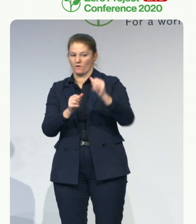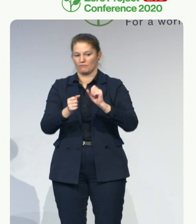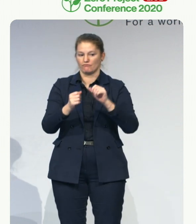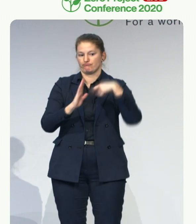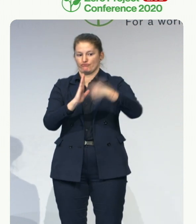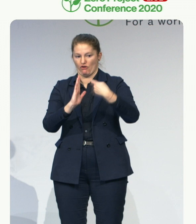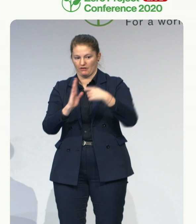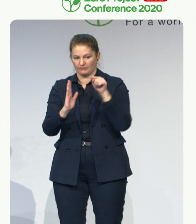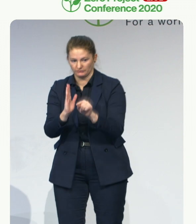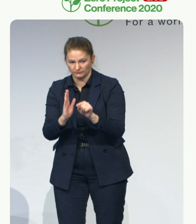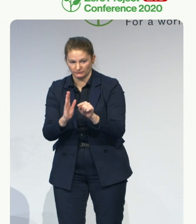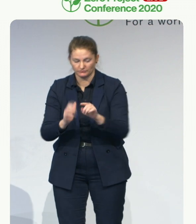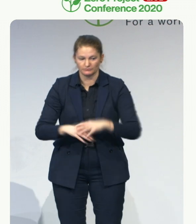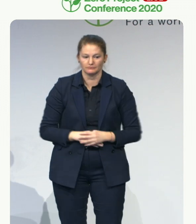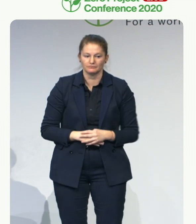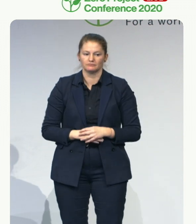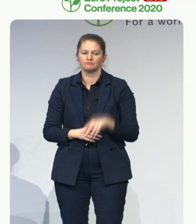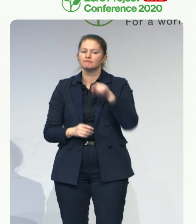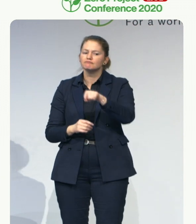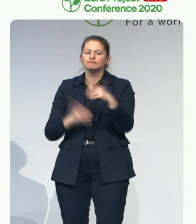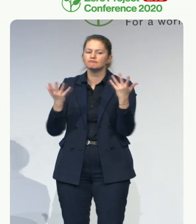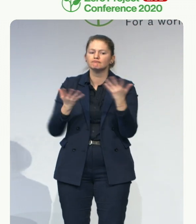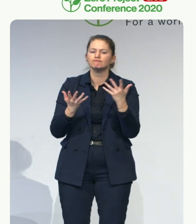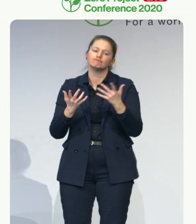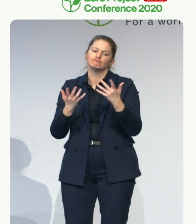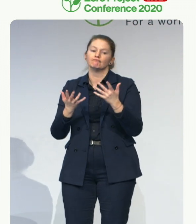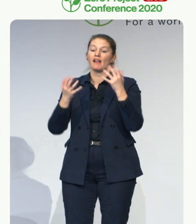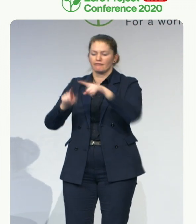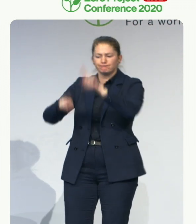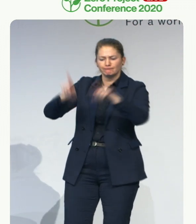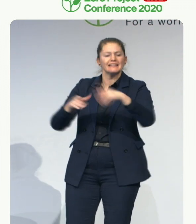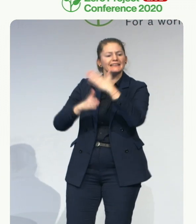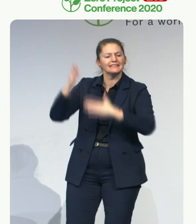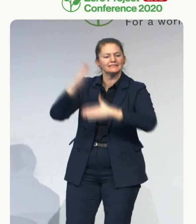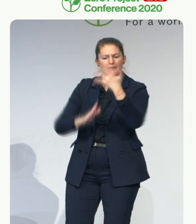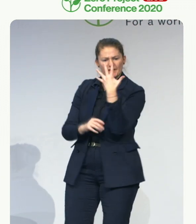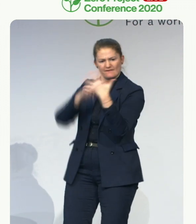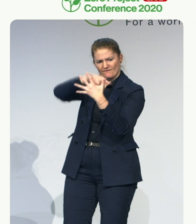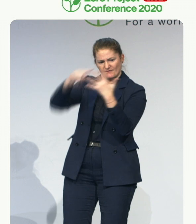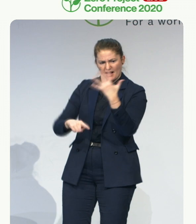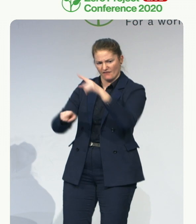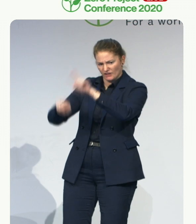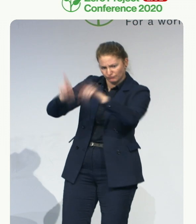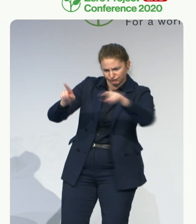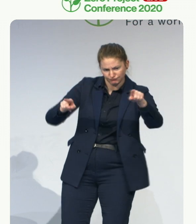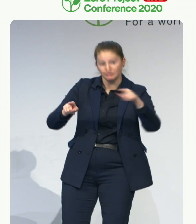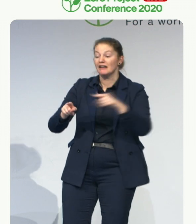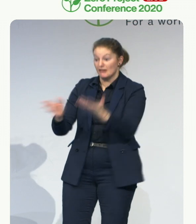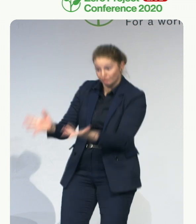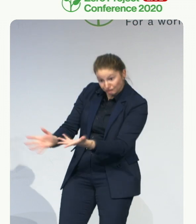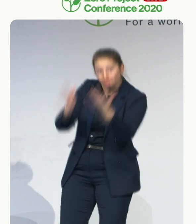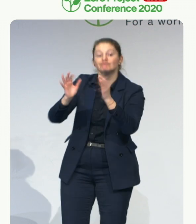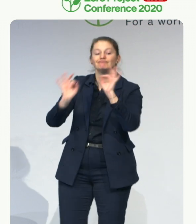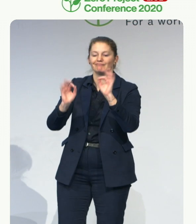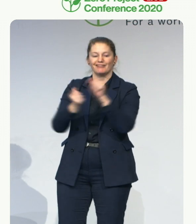successfully passed their final exam in cybersecurity and data protection.